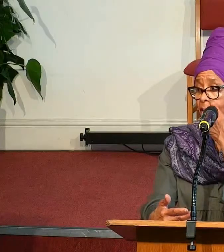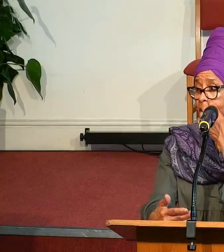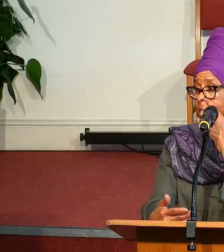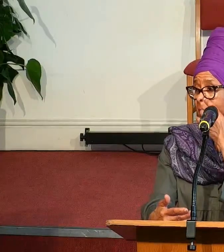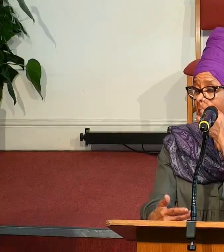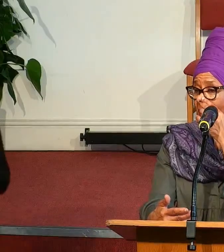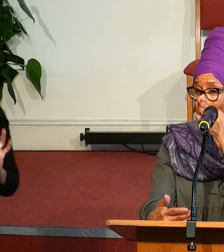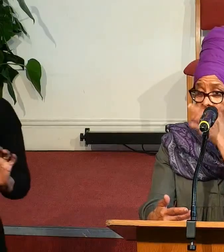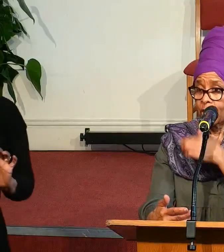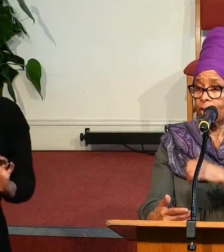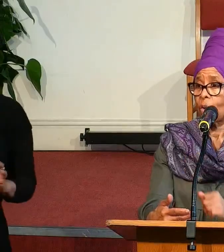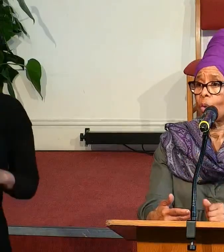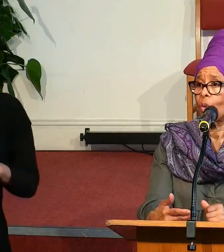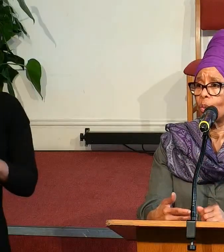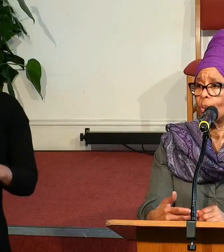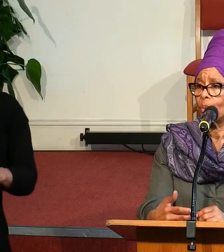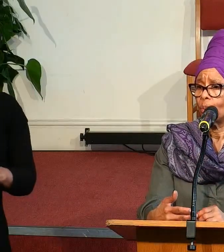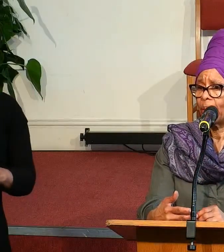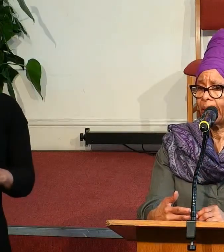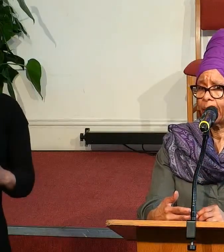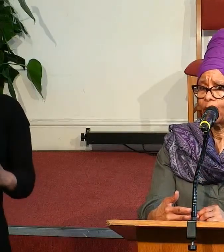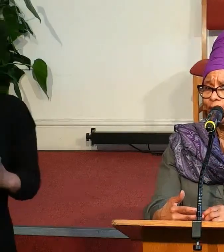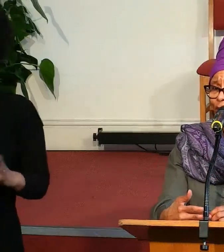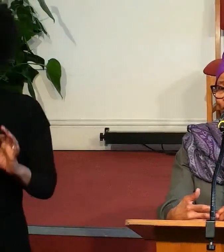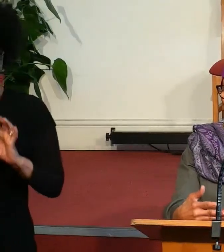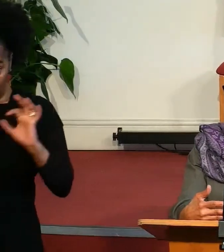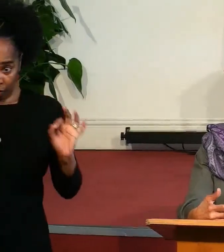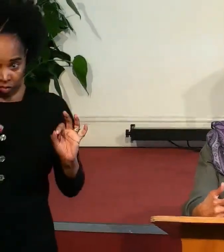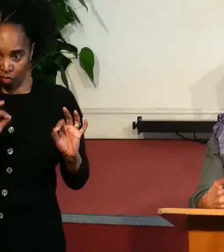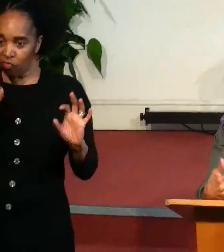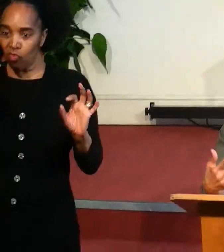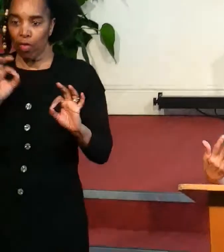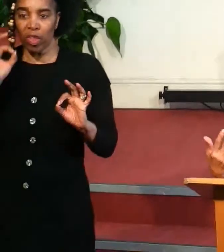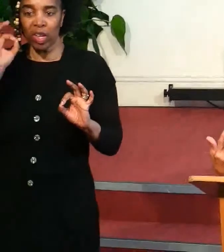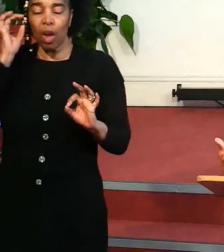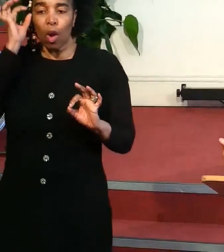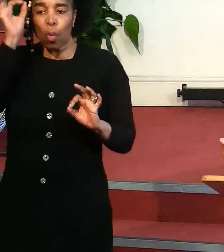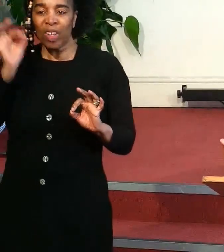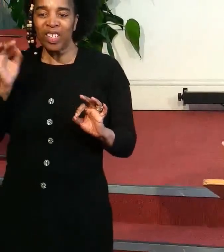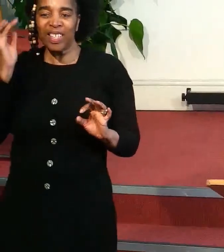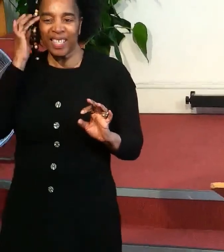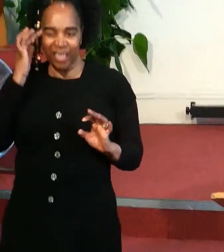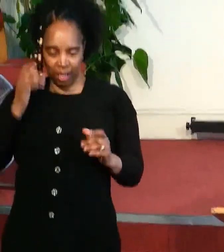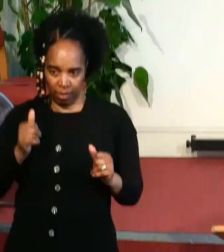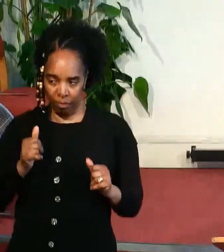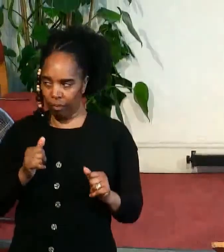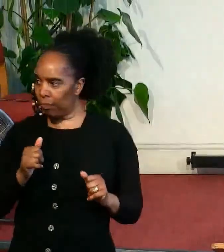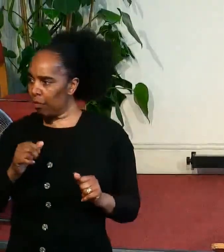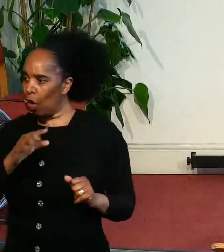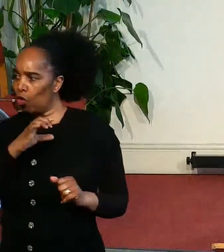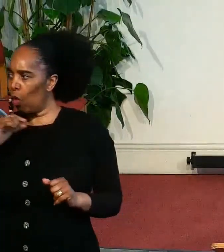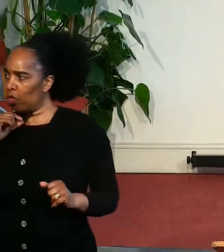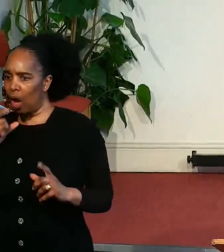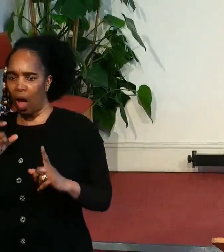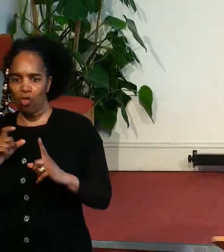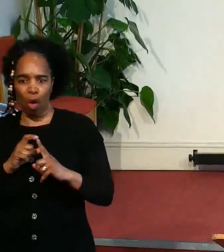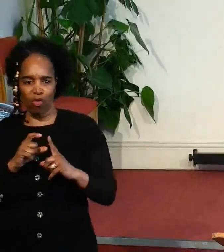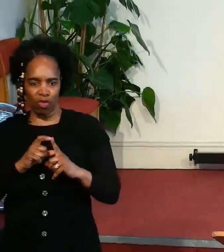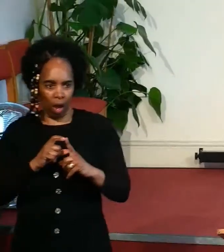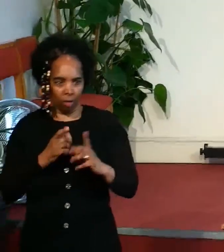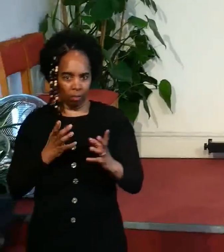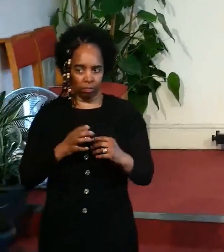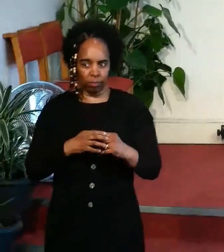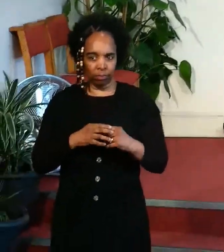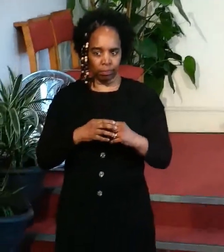be addressed. So we're going to do that. I say one thing about Dr. Nomsa.